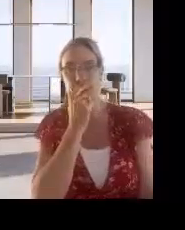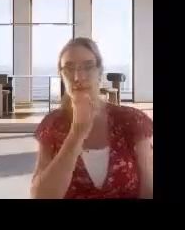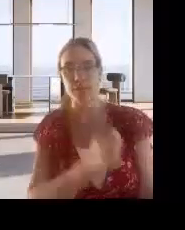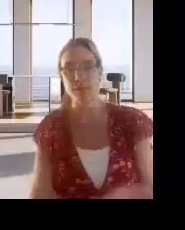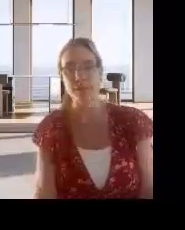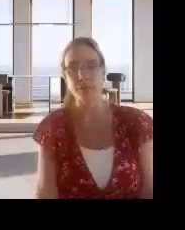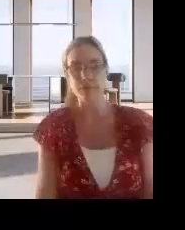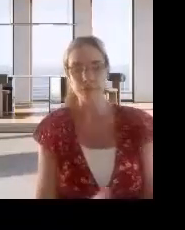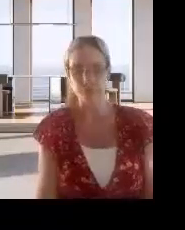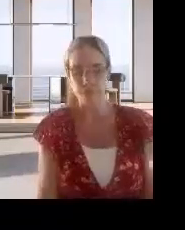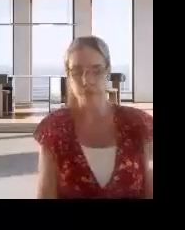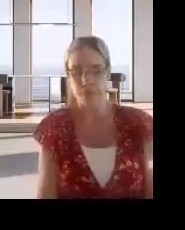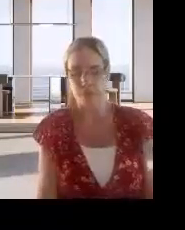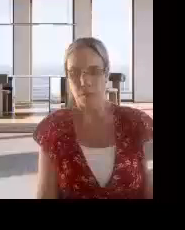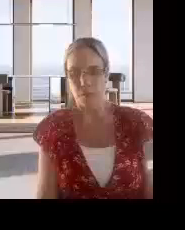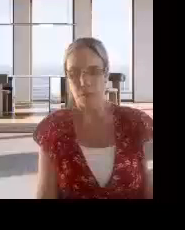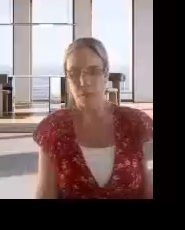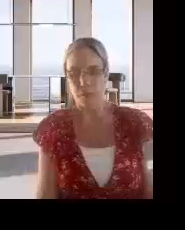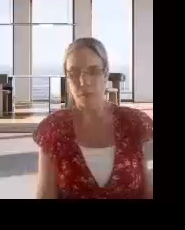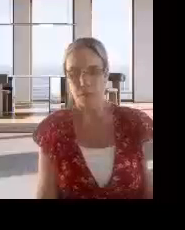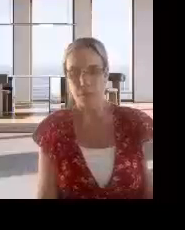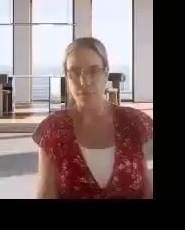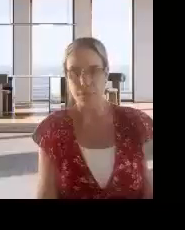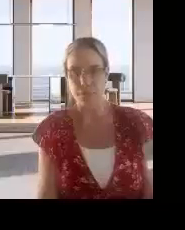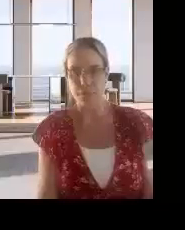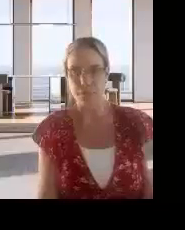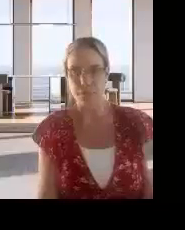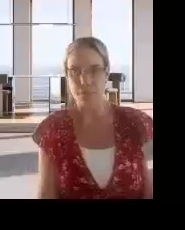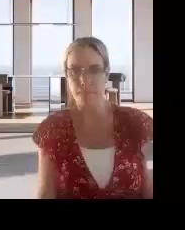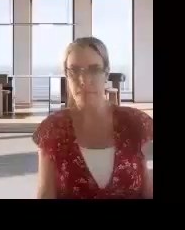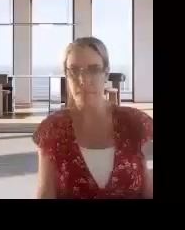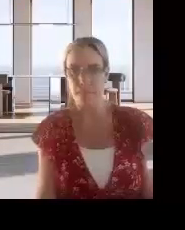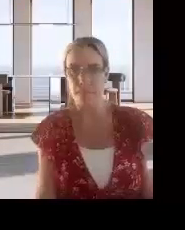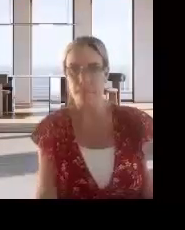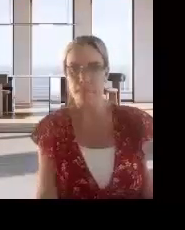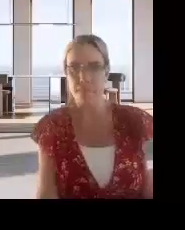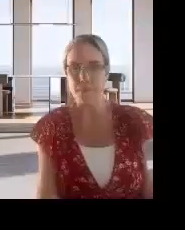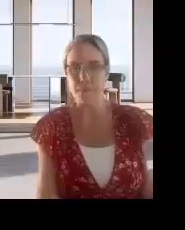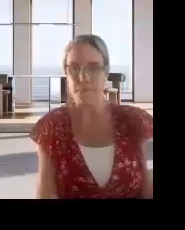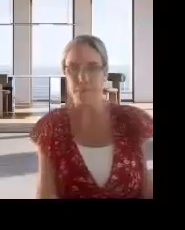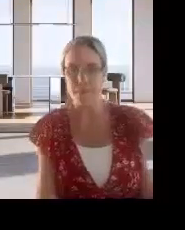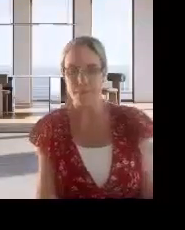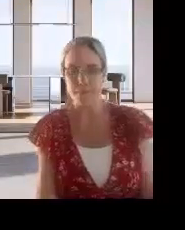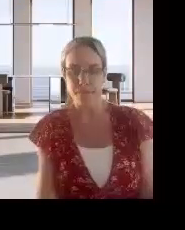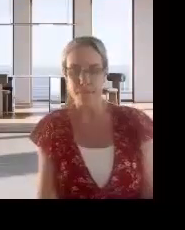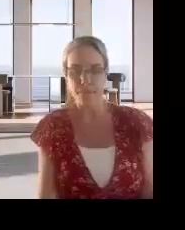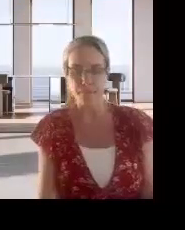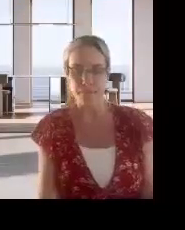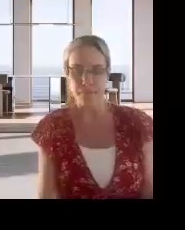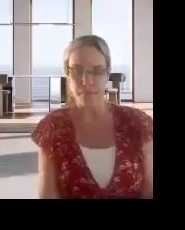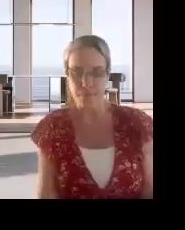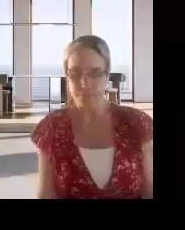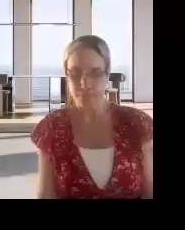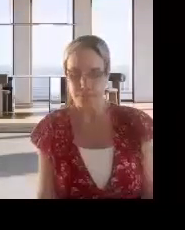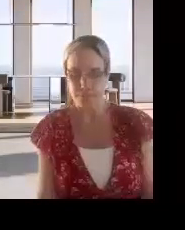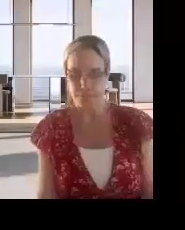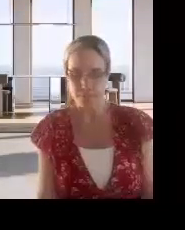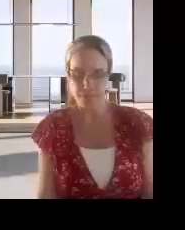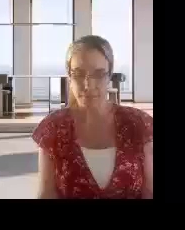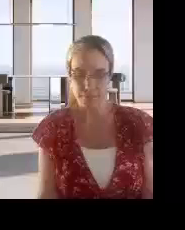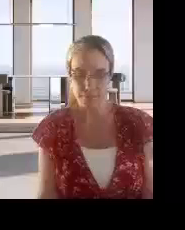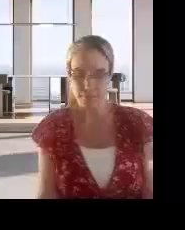was talking about children. Yeah, yeah, so, we're still working with children as well. So we're going to move on